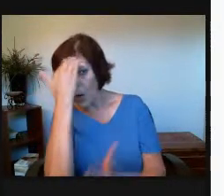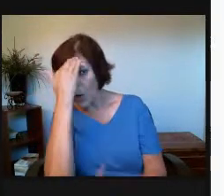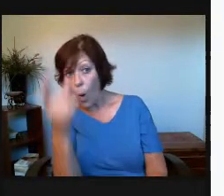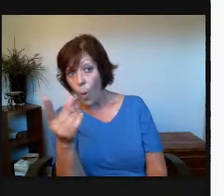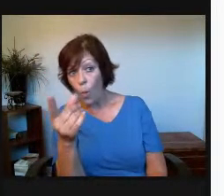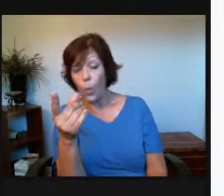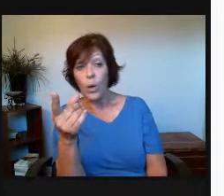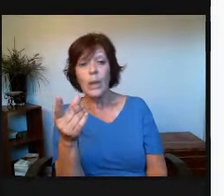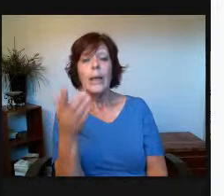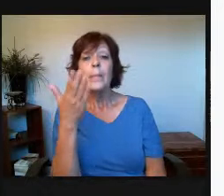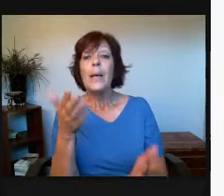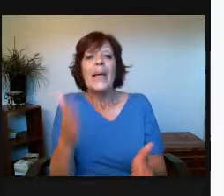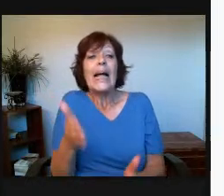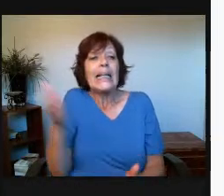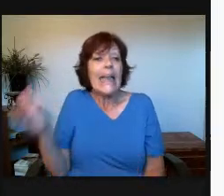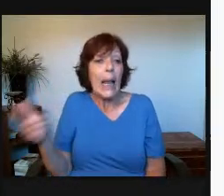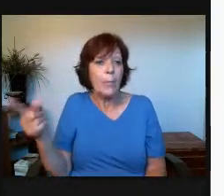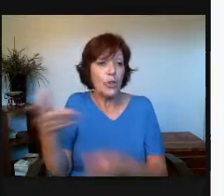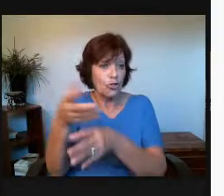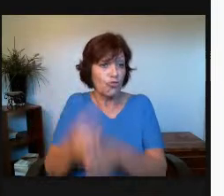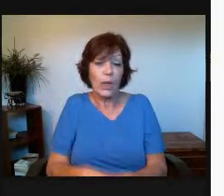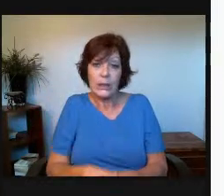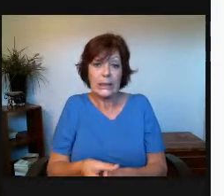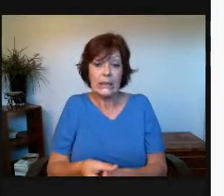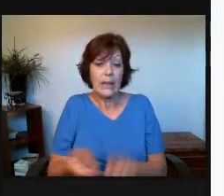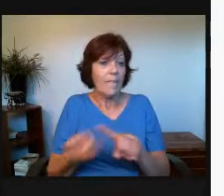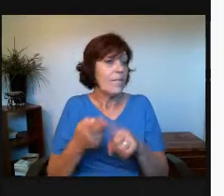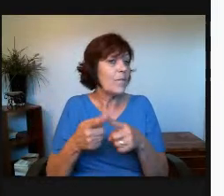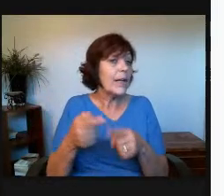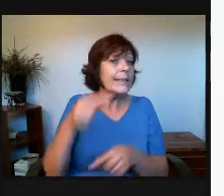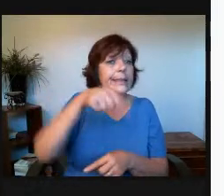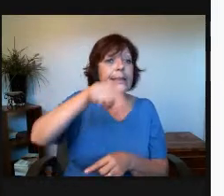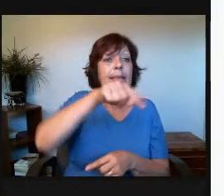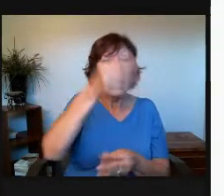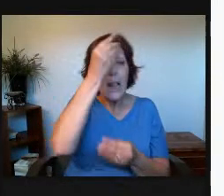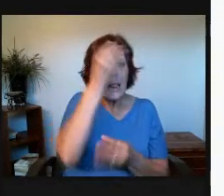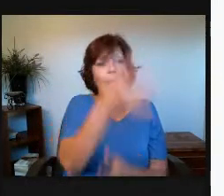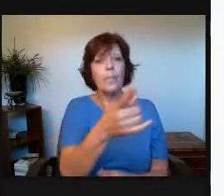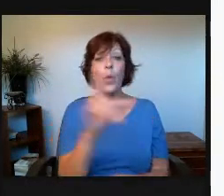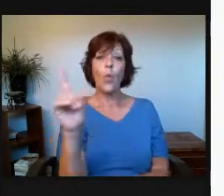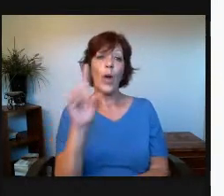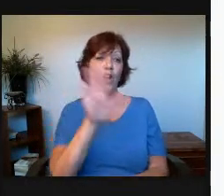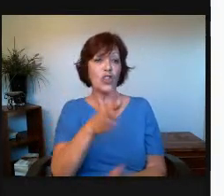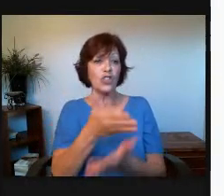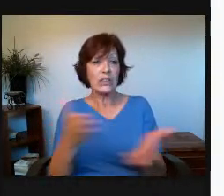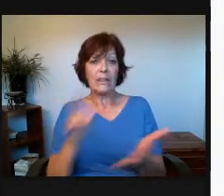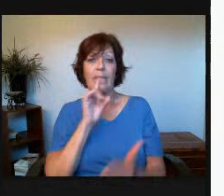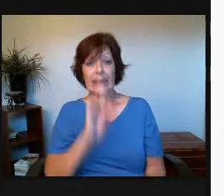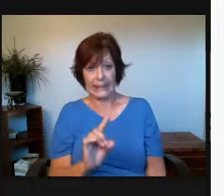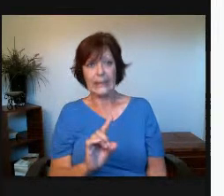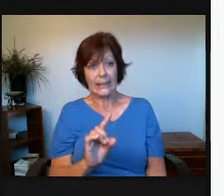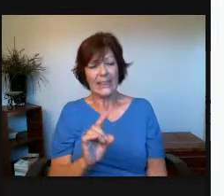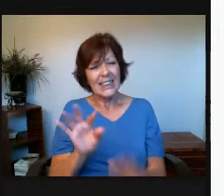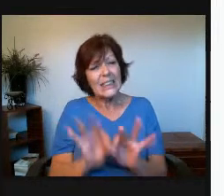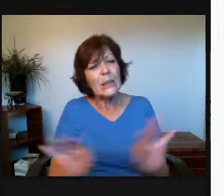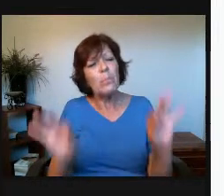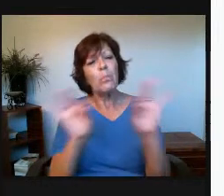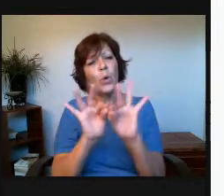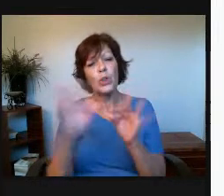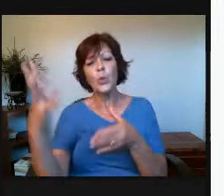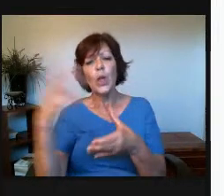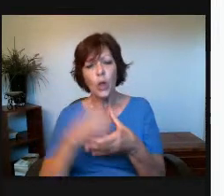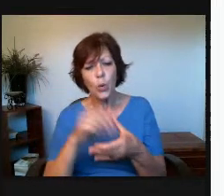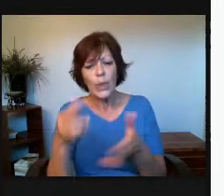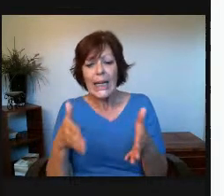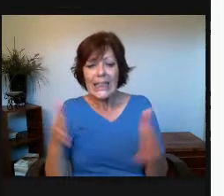Maybe there's a neighbor you trust, friends that live nearby. Let them know where all of these items are. It's really important to include your